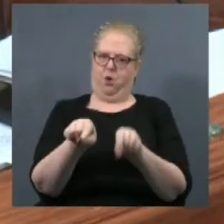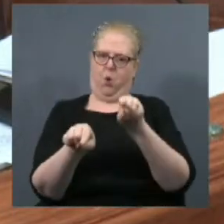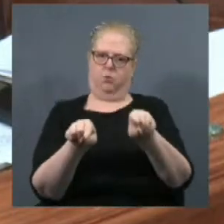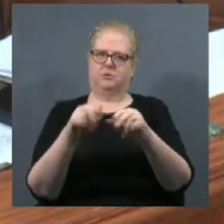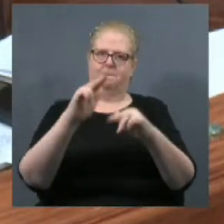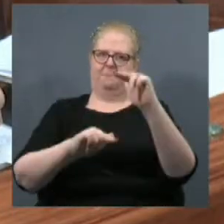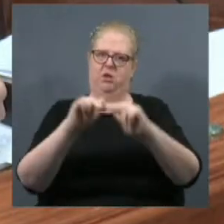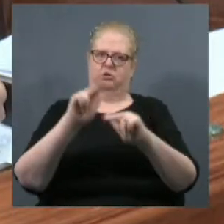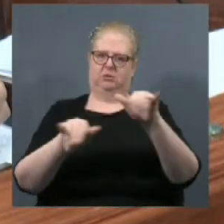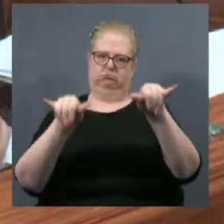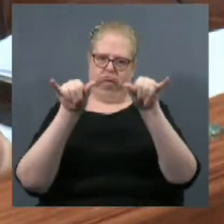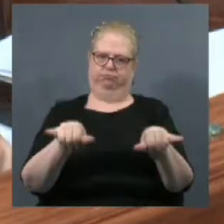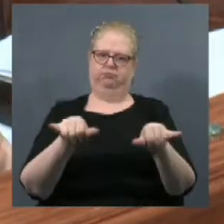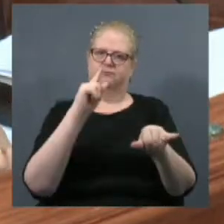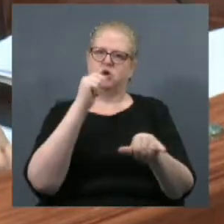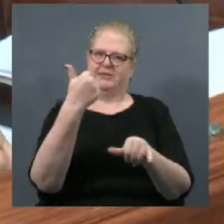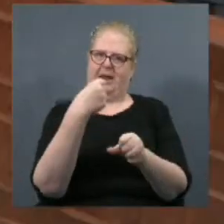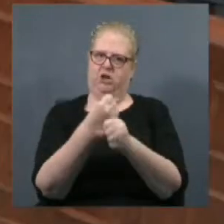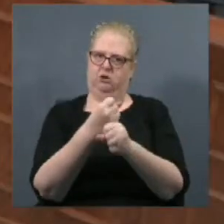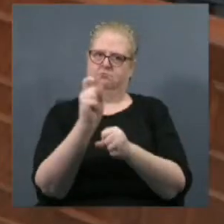period.